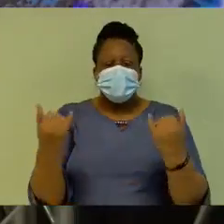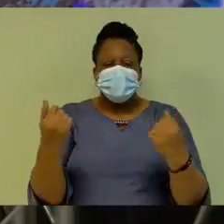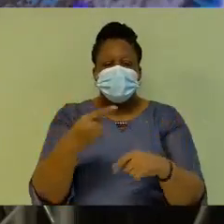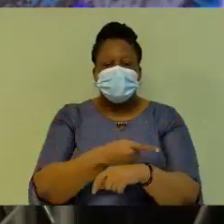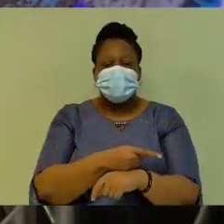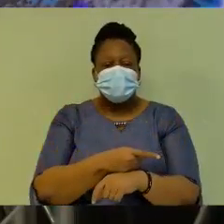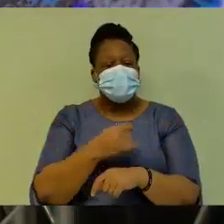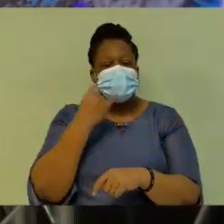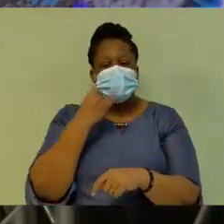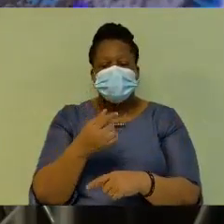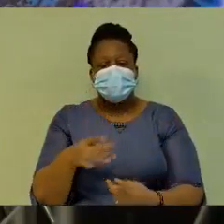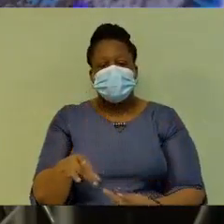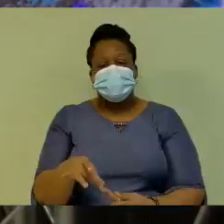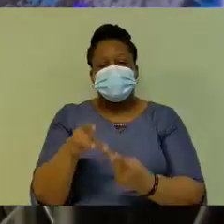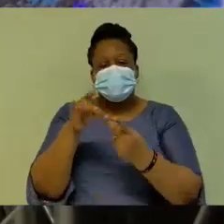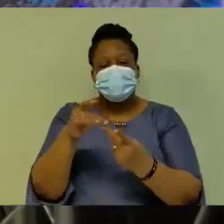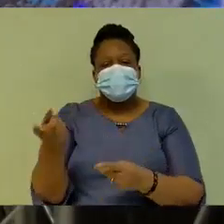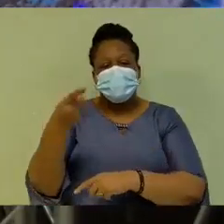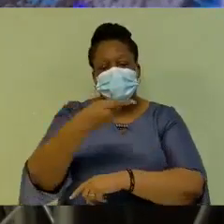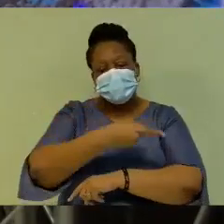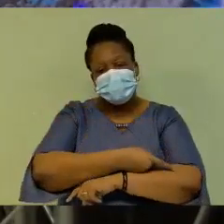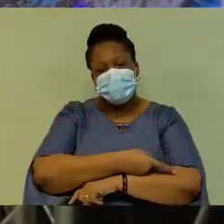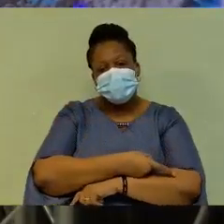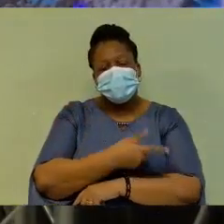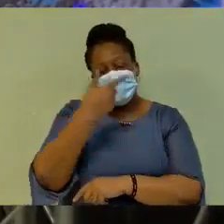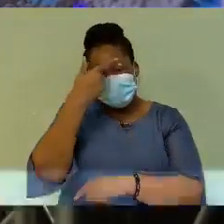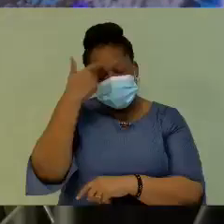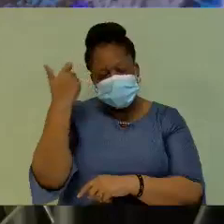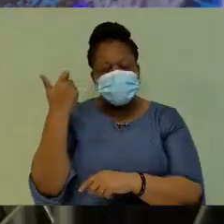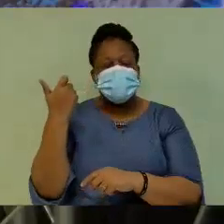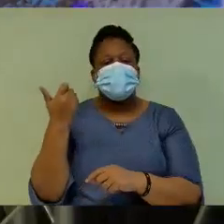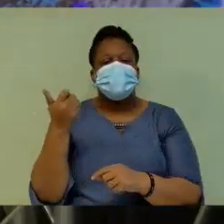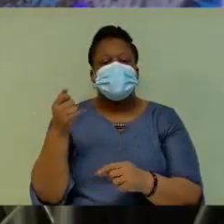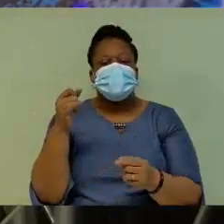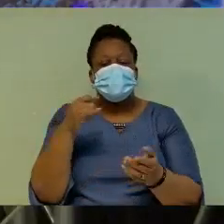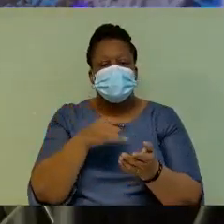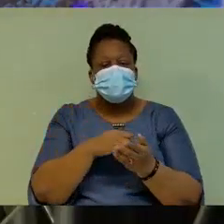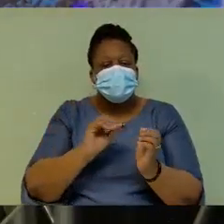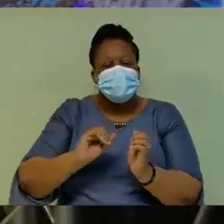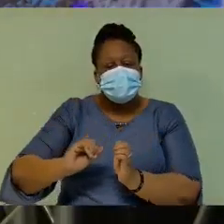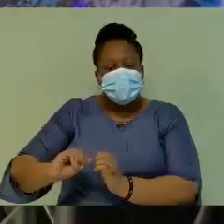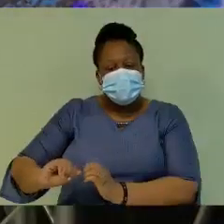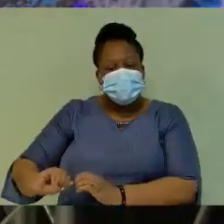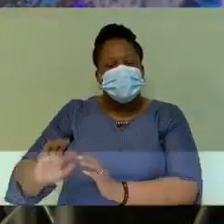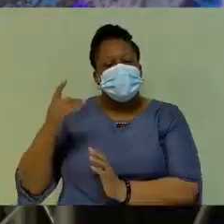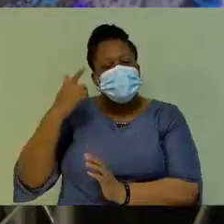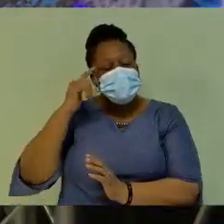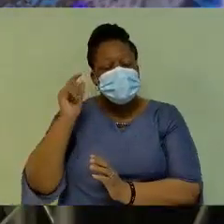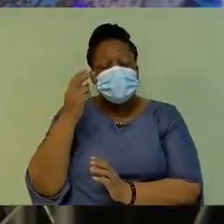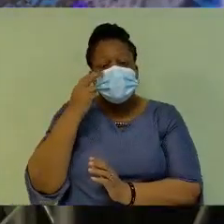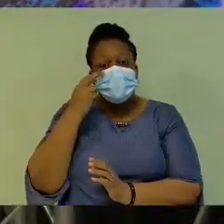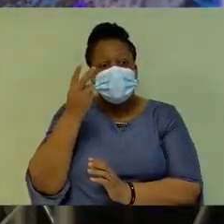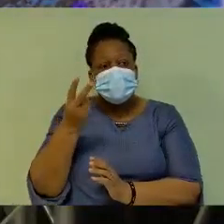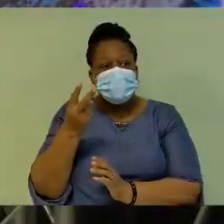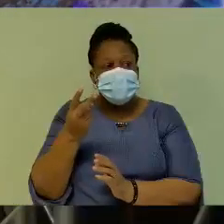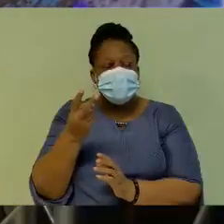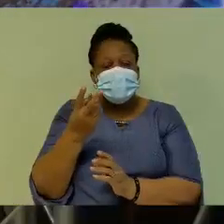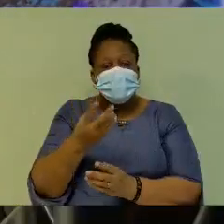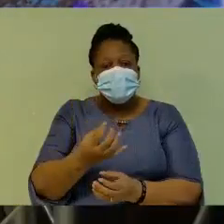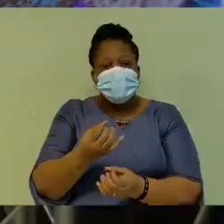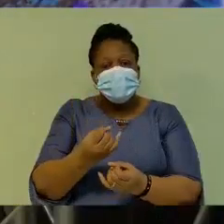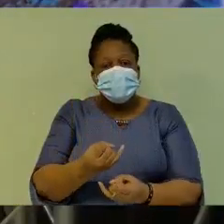very special day because it is the day that is set aside to observe